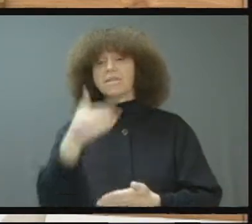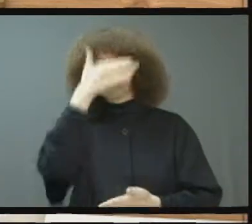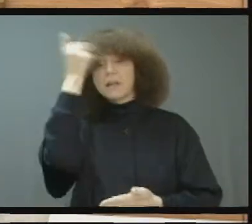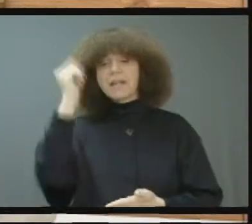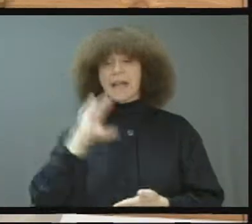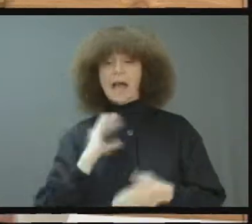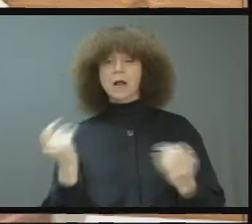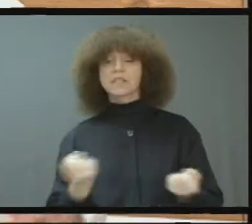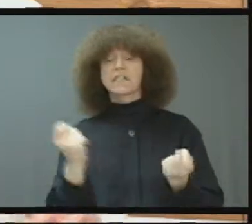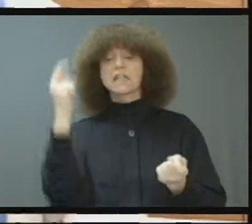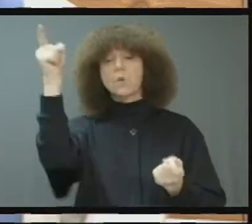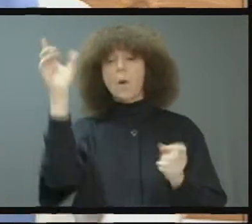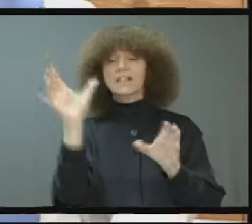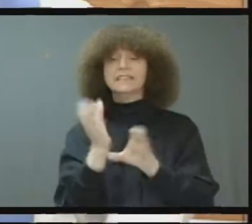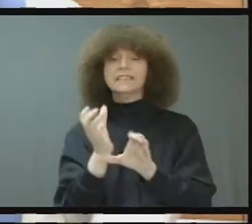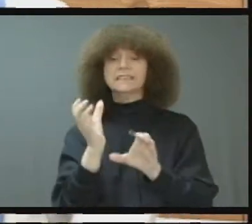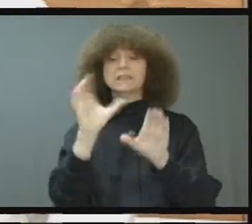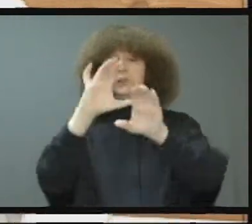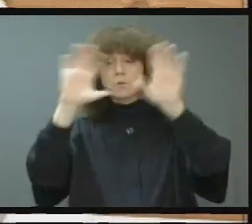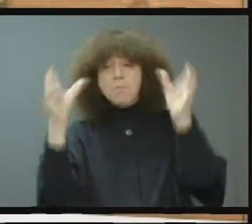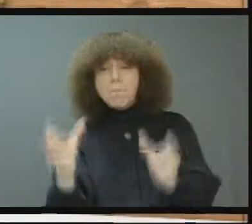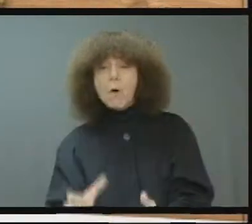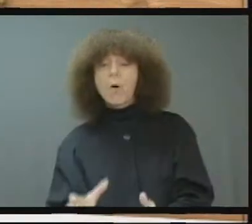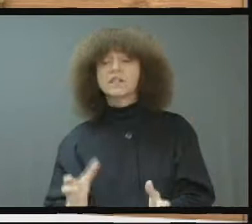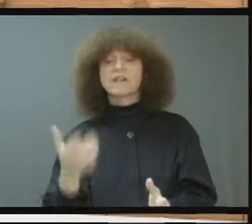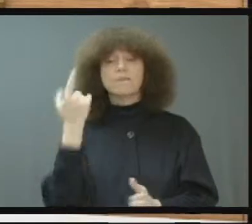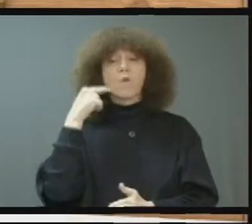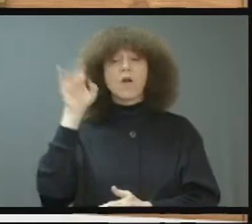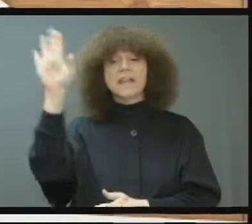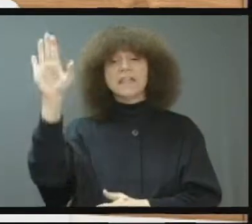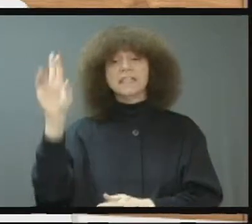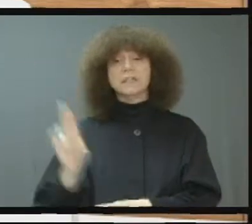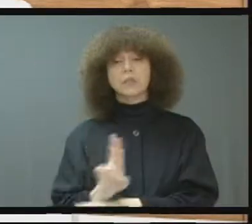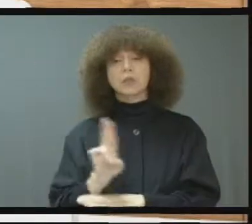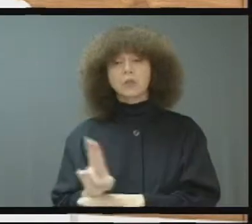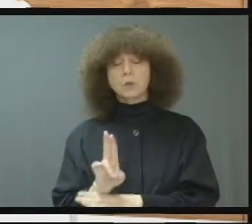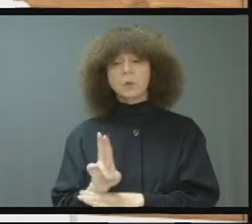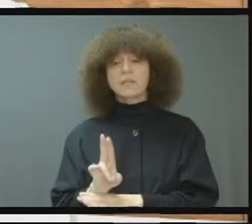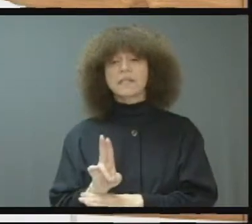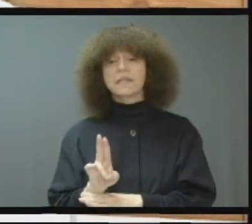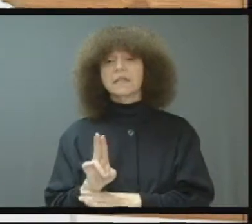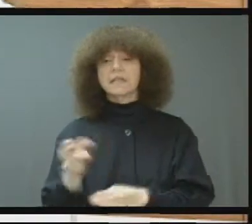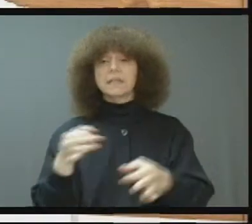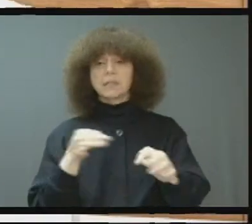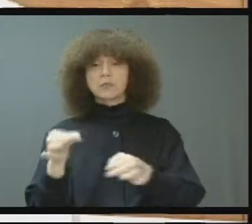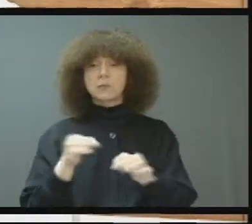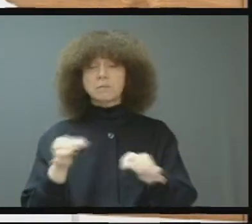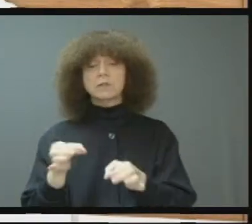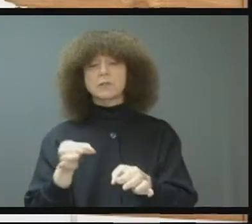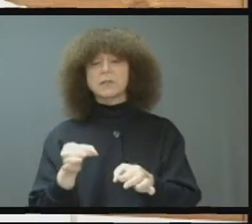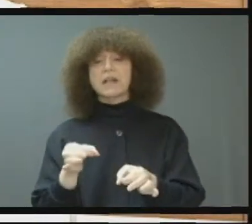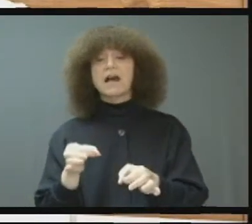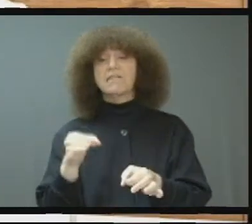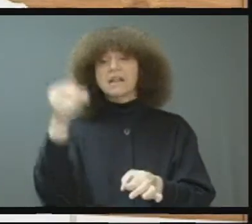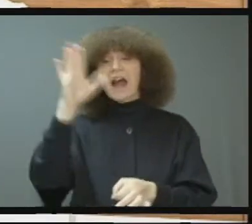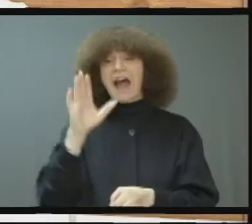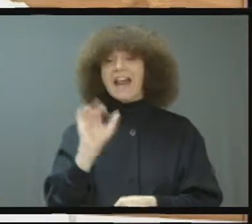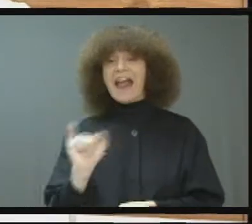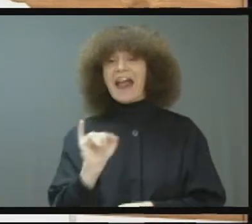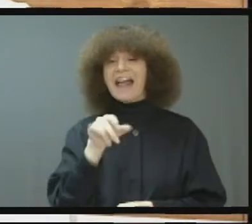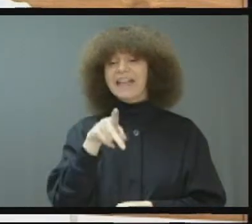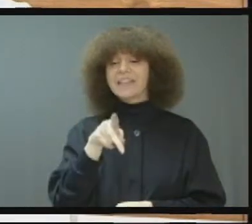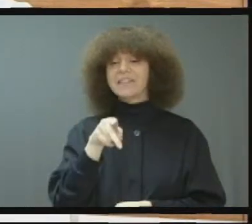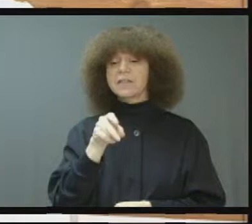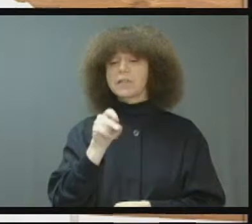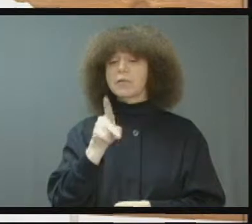He wants to mold us to his use. The description of God in Isaiah as the potter certainly fits